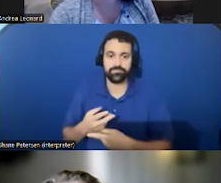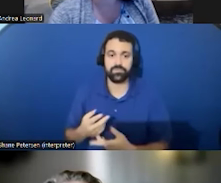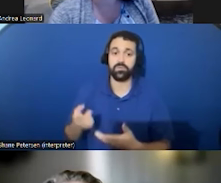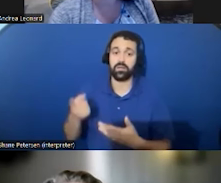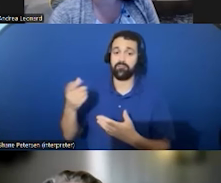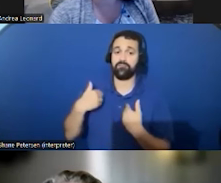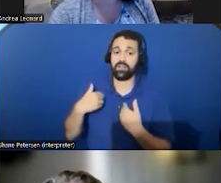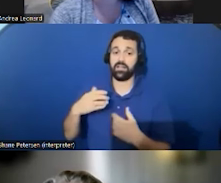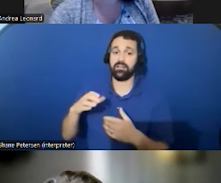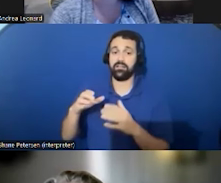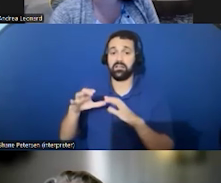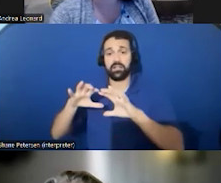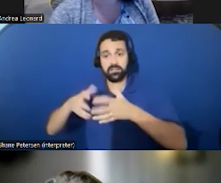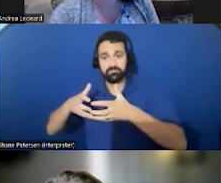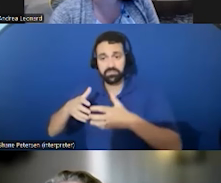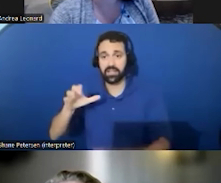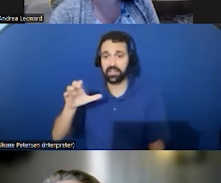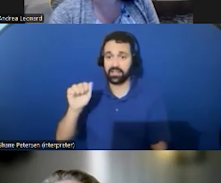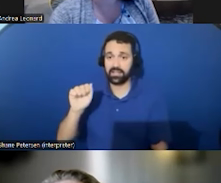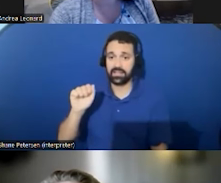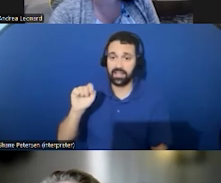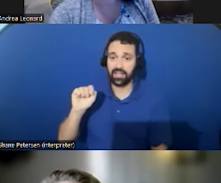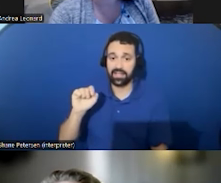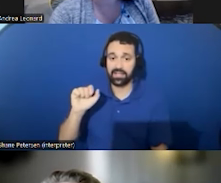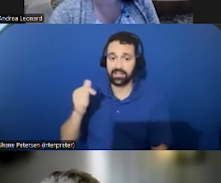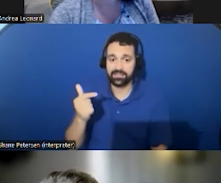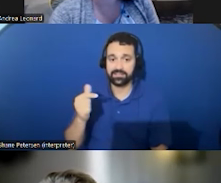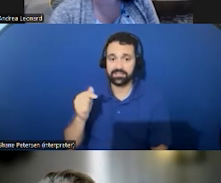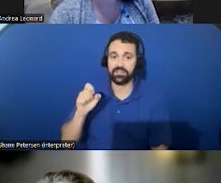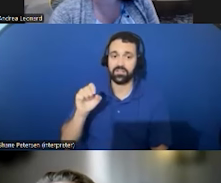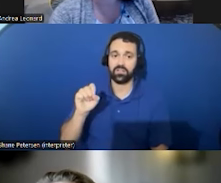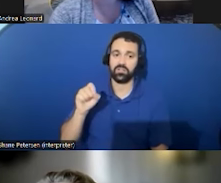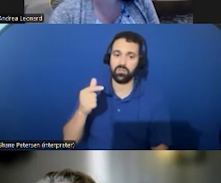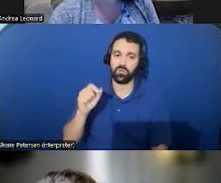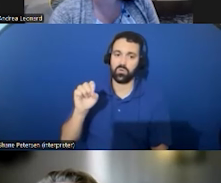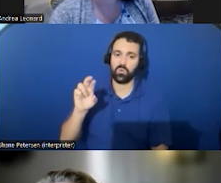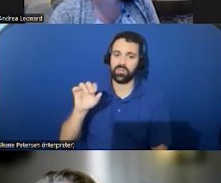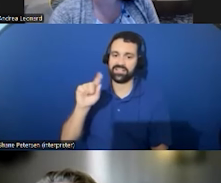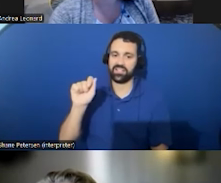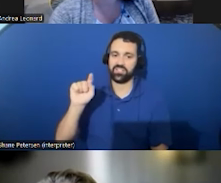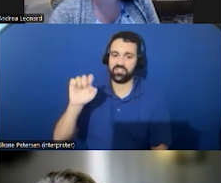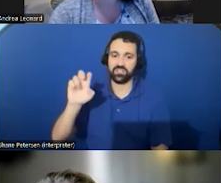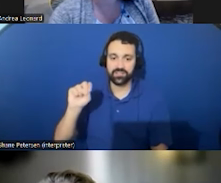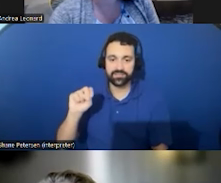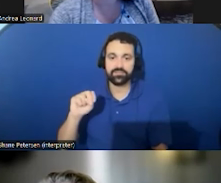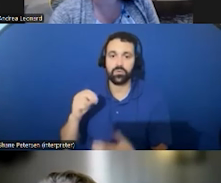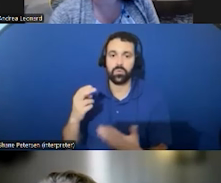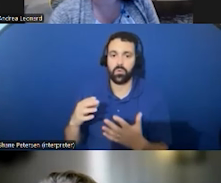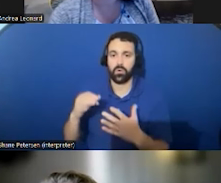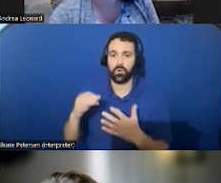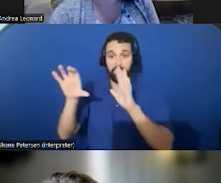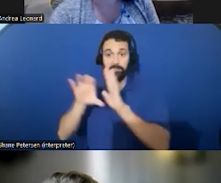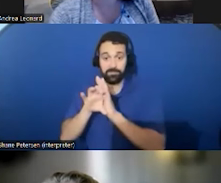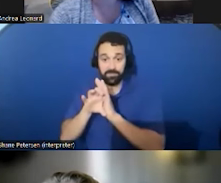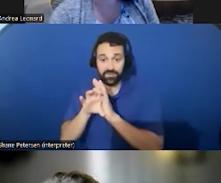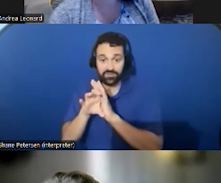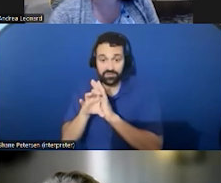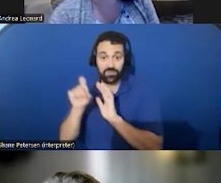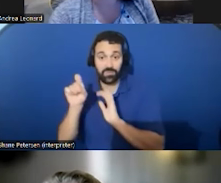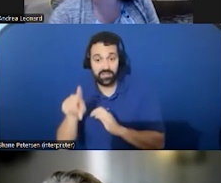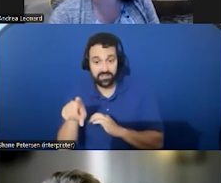categorization, or image-based questions. So there are alternatives. It might take you a little bit of thinking and trying